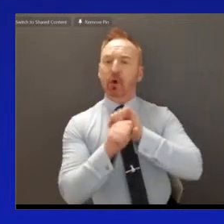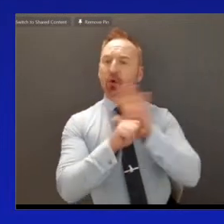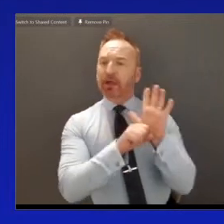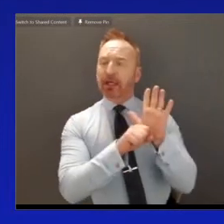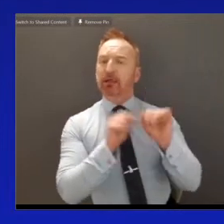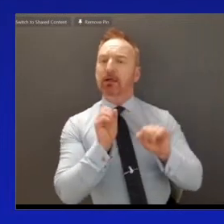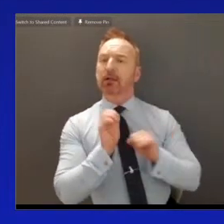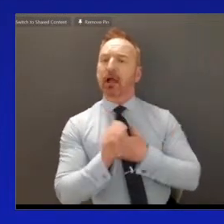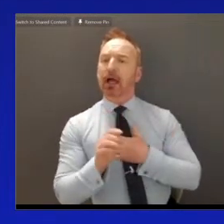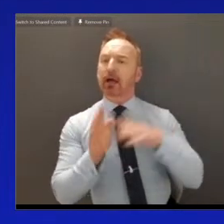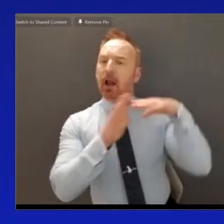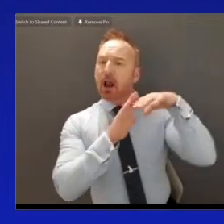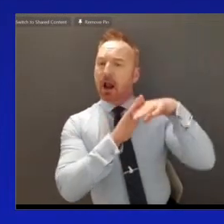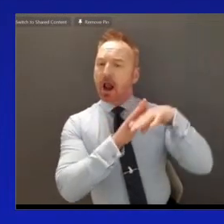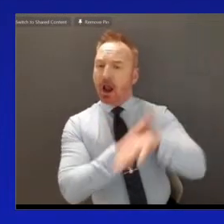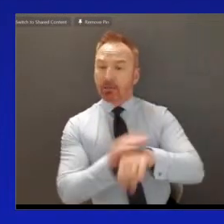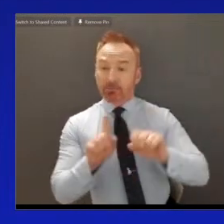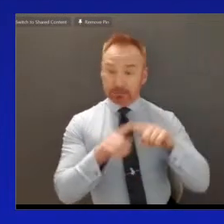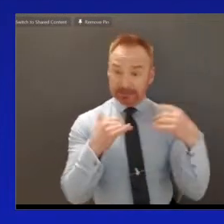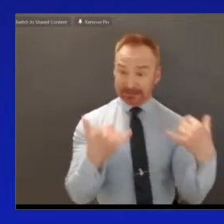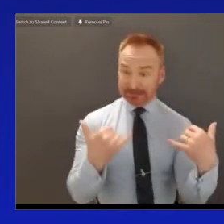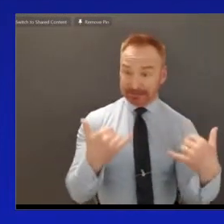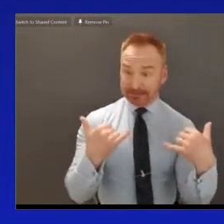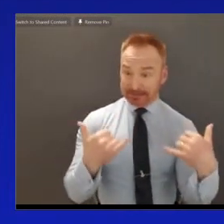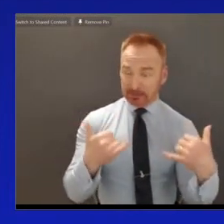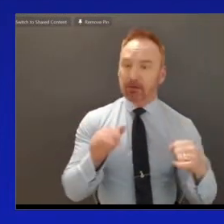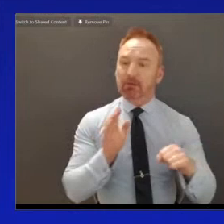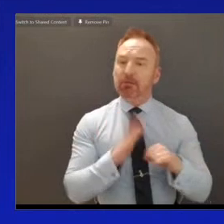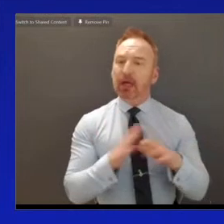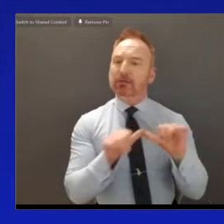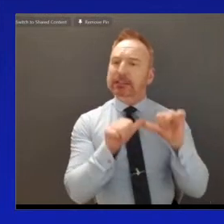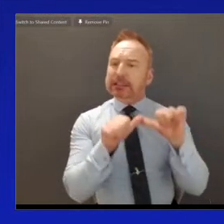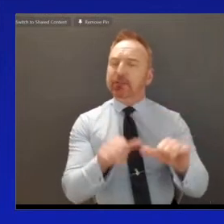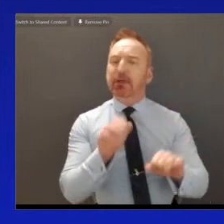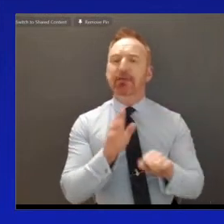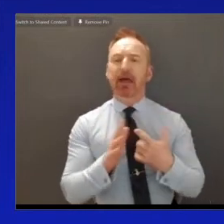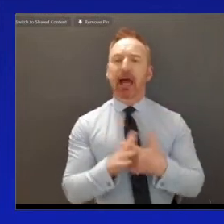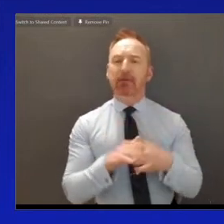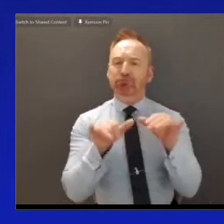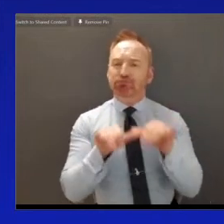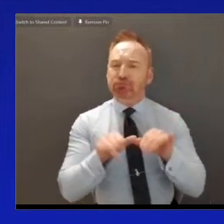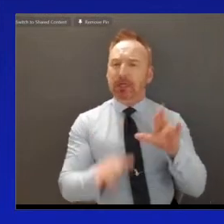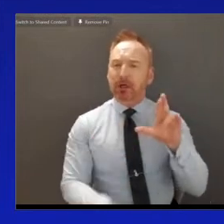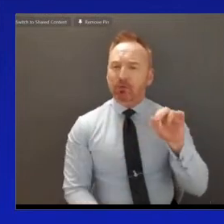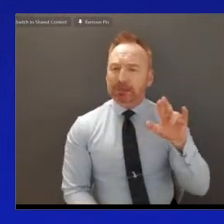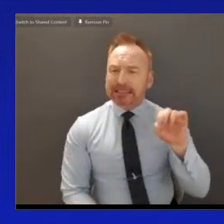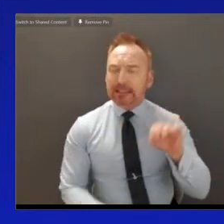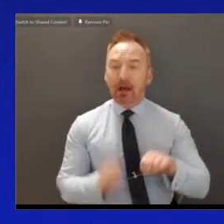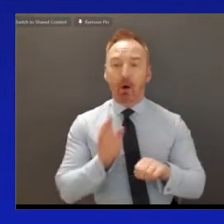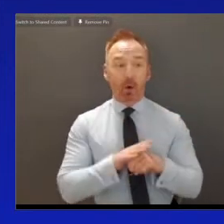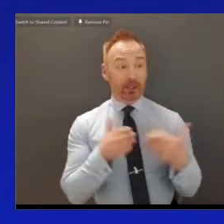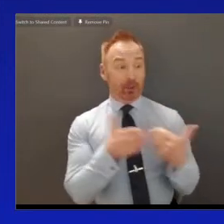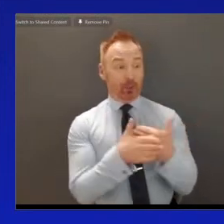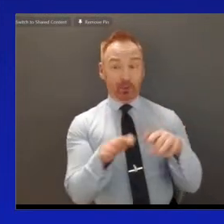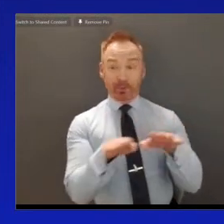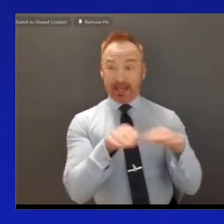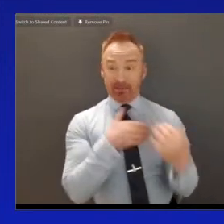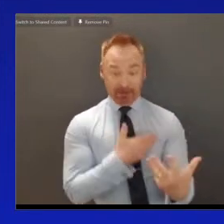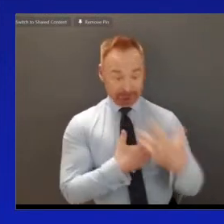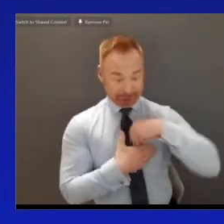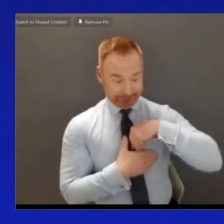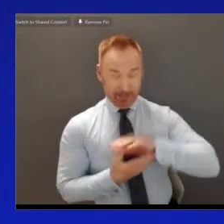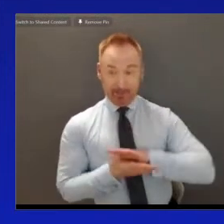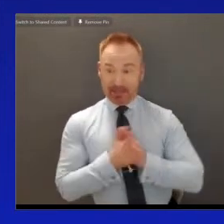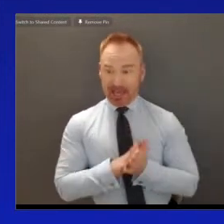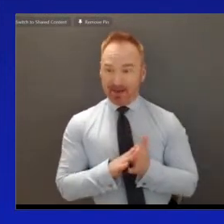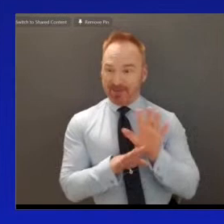that now, continuing those routine new behaviors that have become routine is actually going